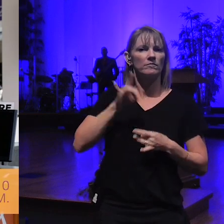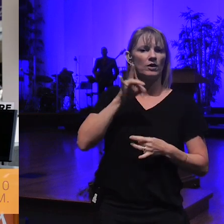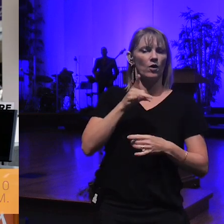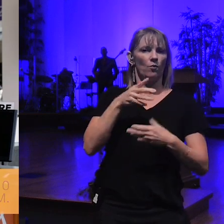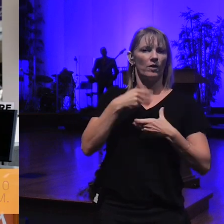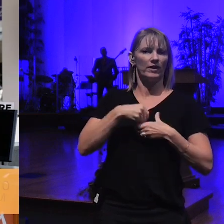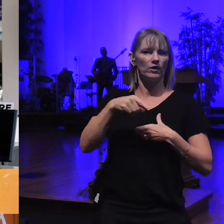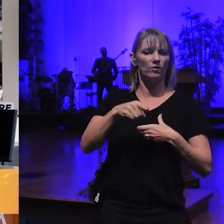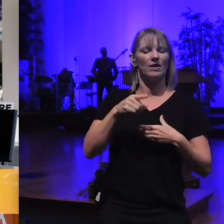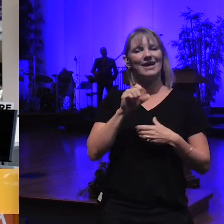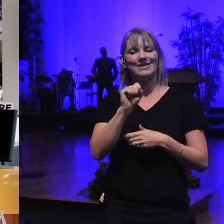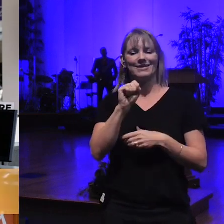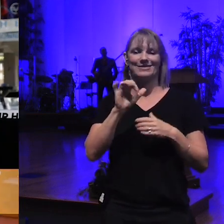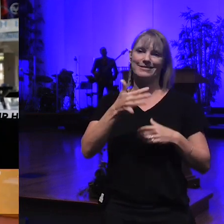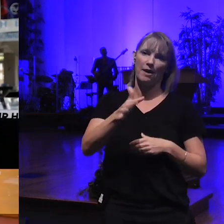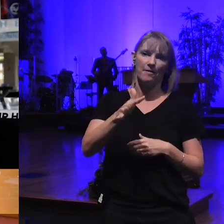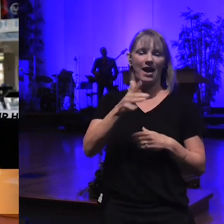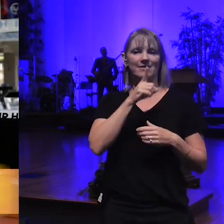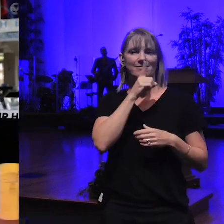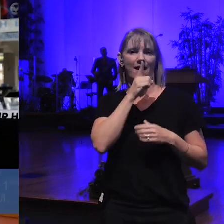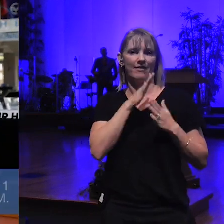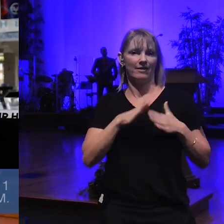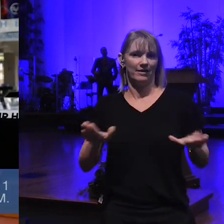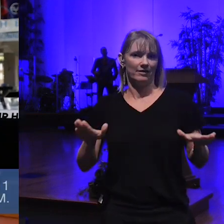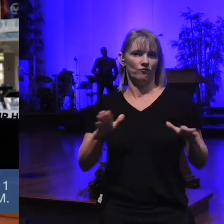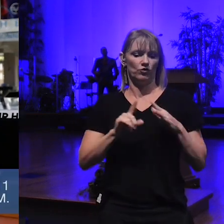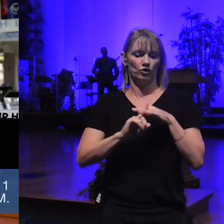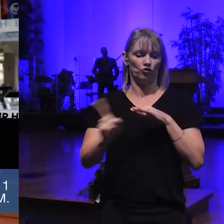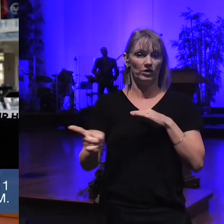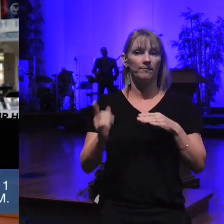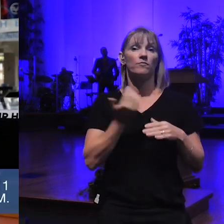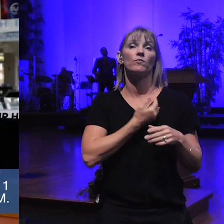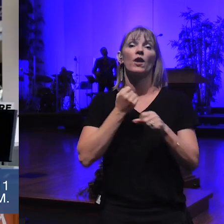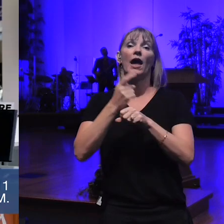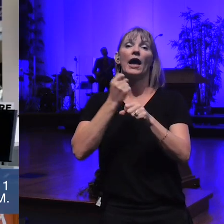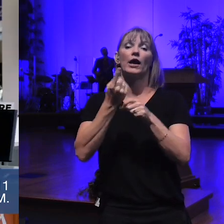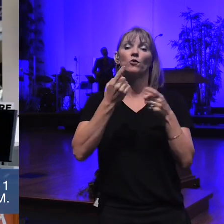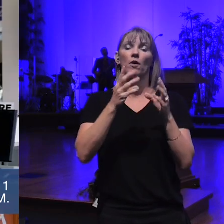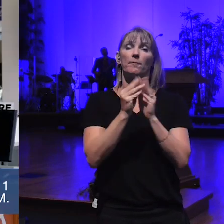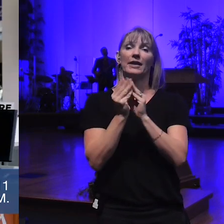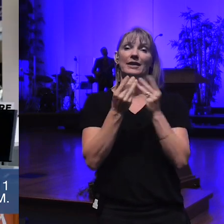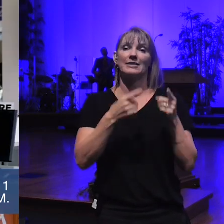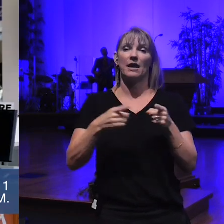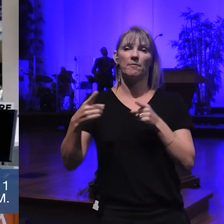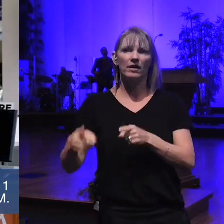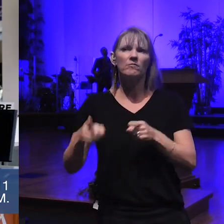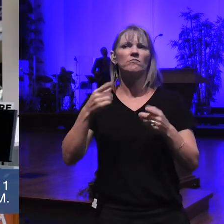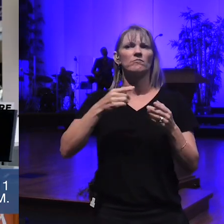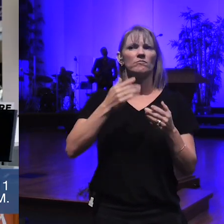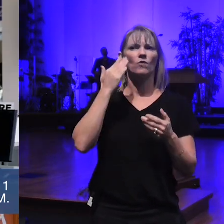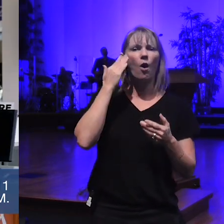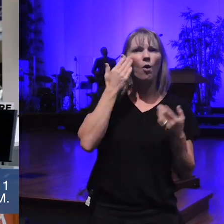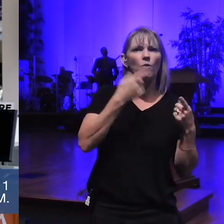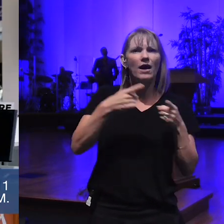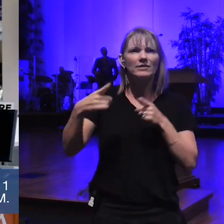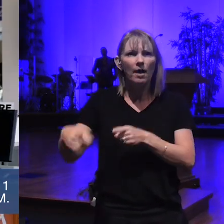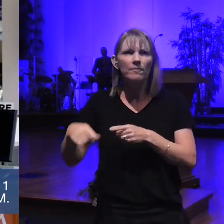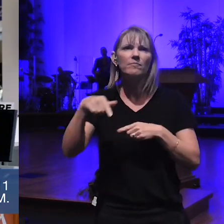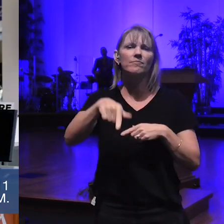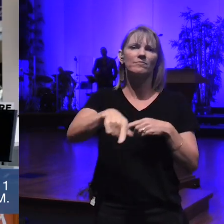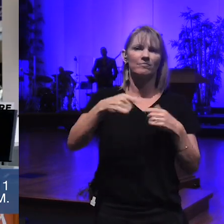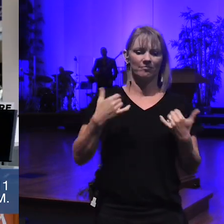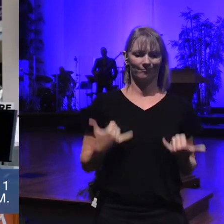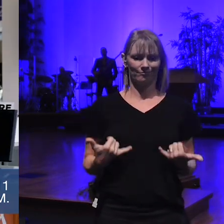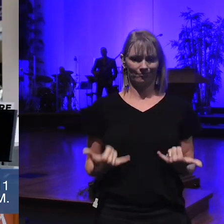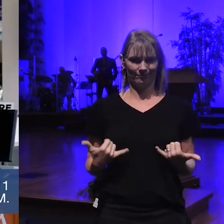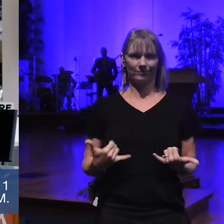at this semi-silent mini-retreat. And our annual meeting is coming up. Get informed of relevant information about the current state and